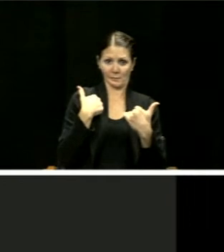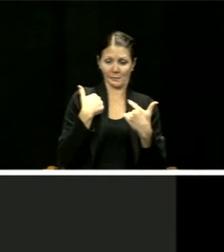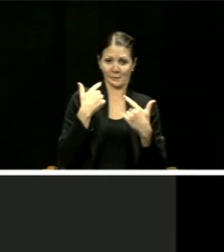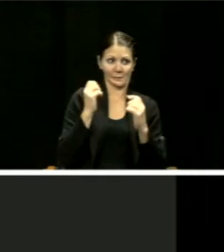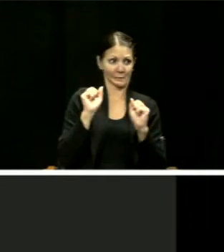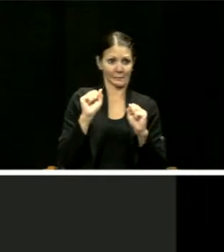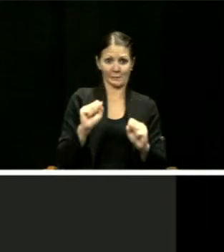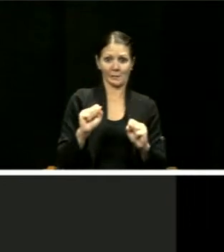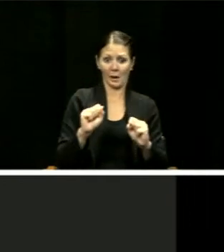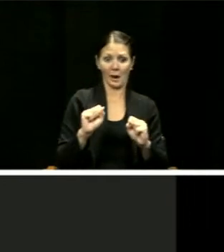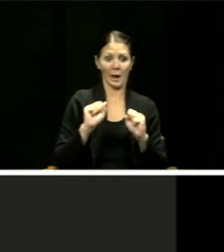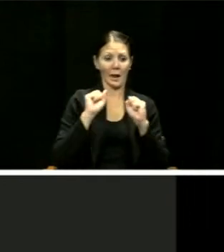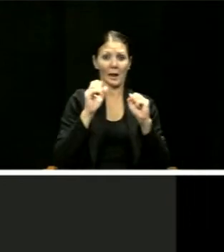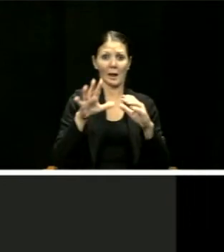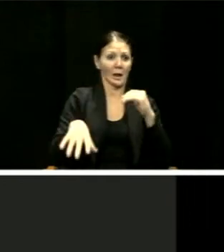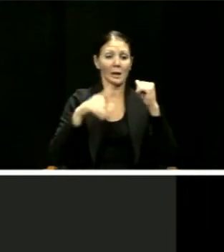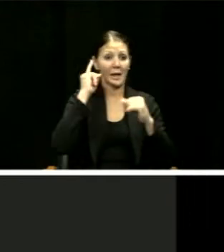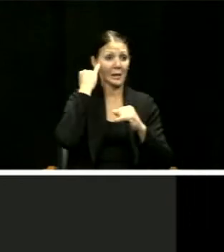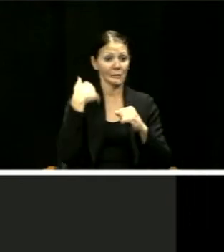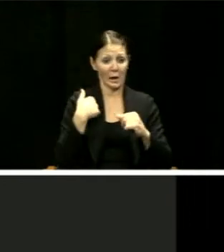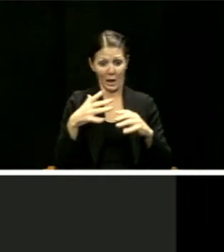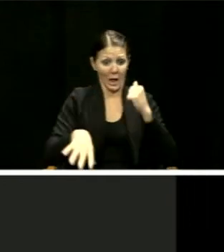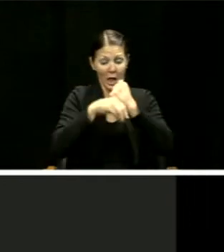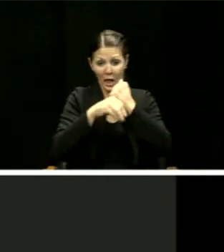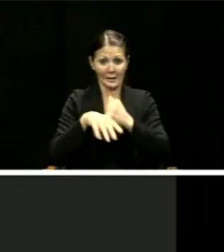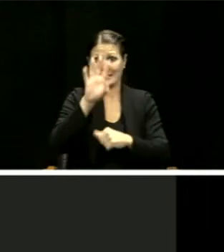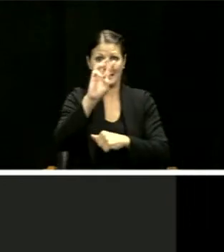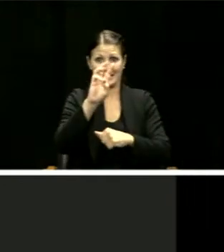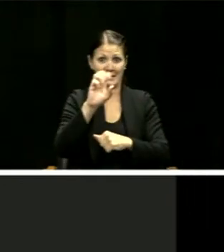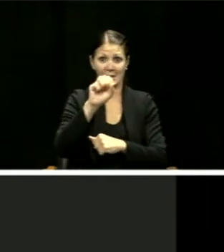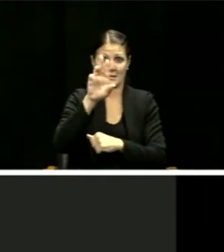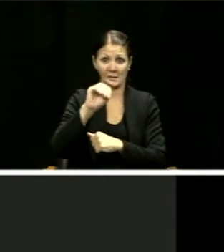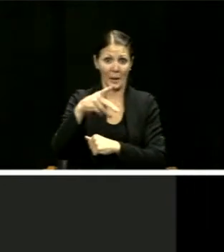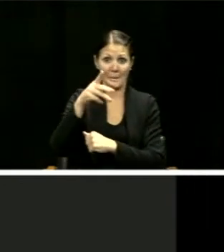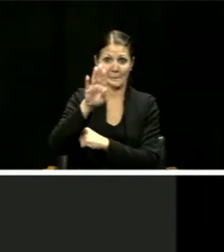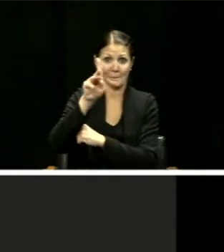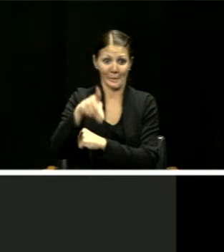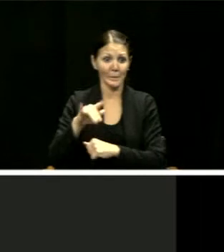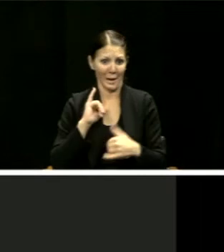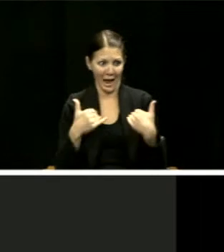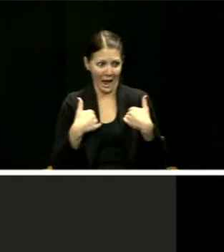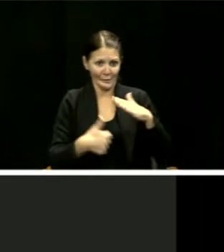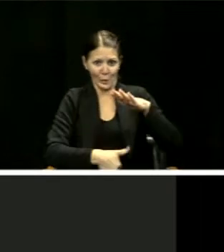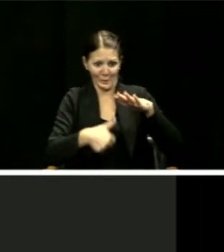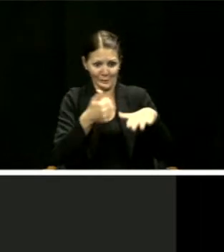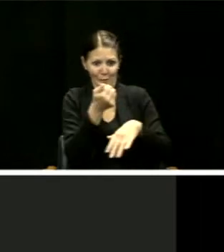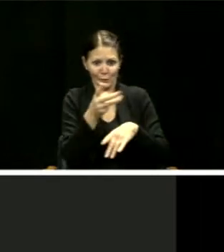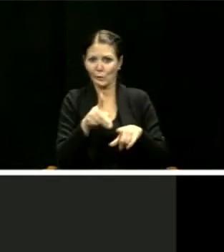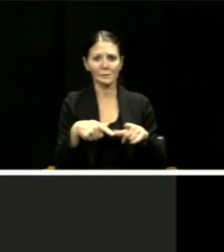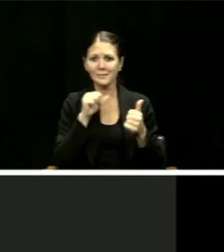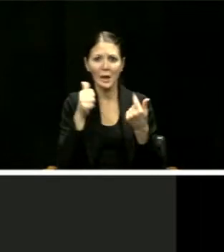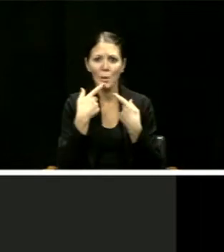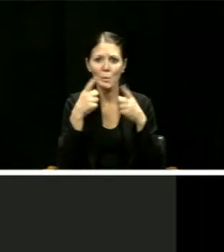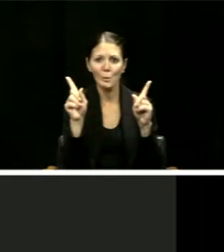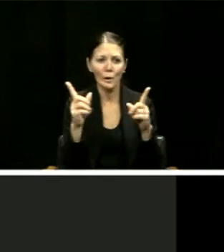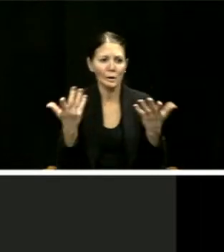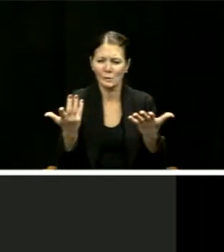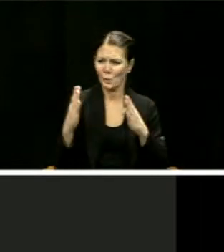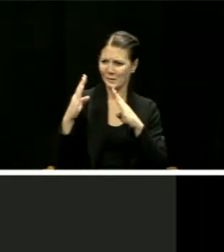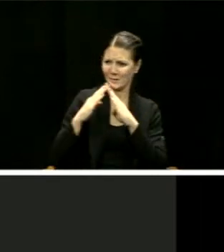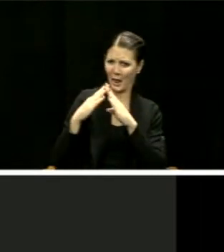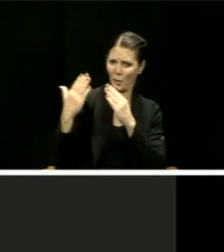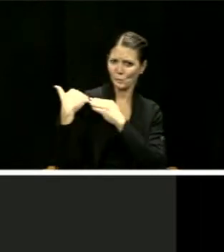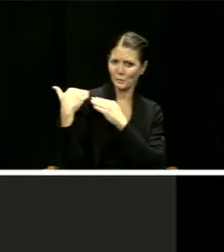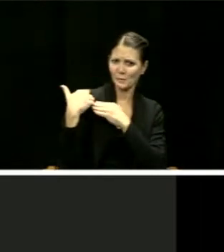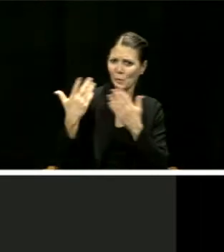6 sump pumps, because I have a couple of sump pumps in my basement, it doesn't work. So what's the town's liability at